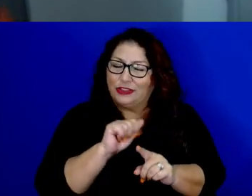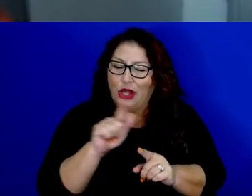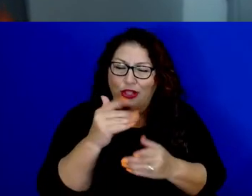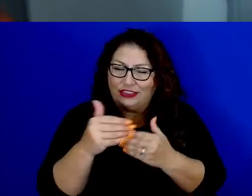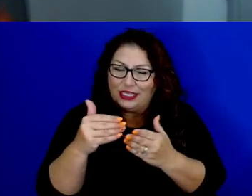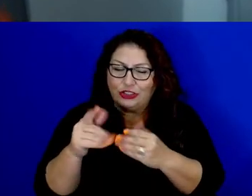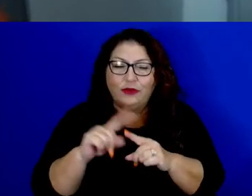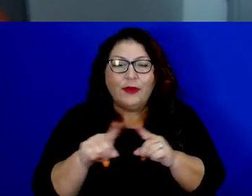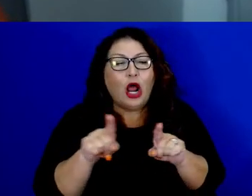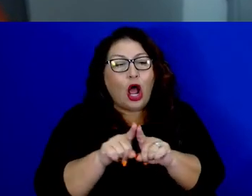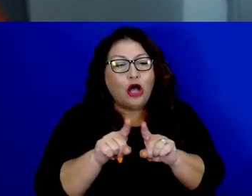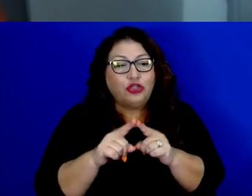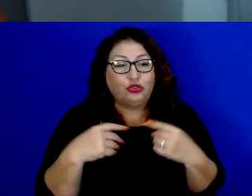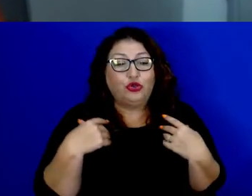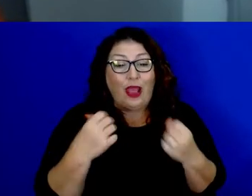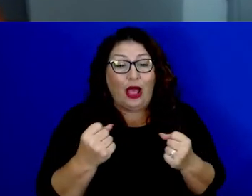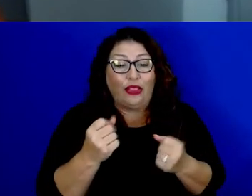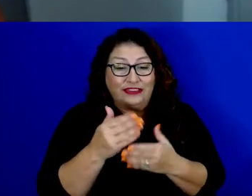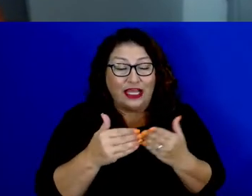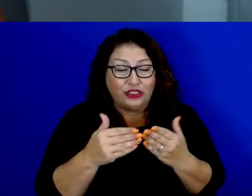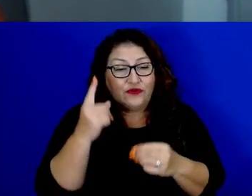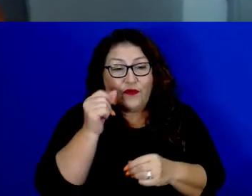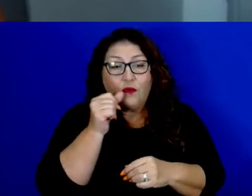sector. So for women to have